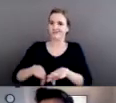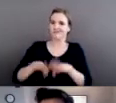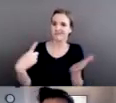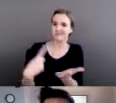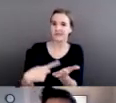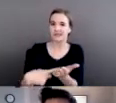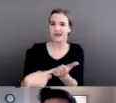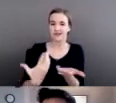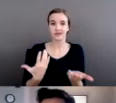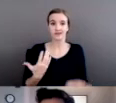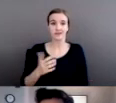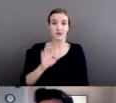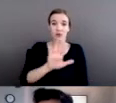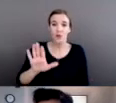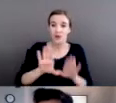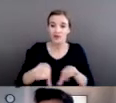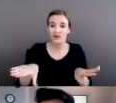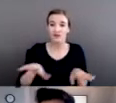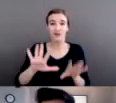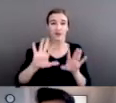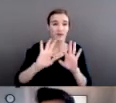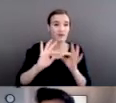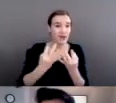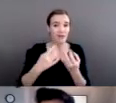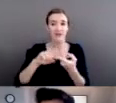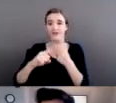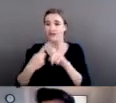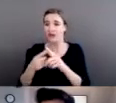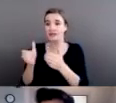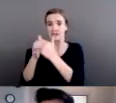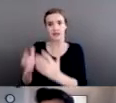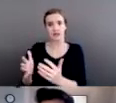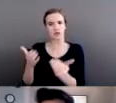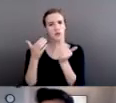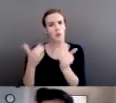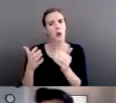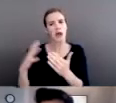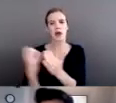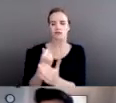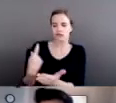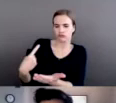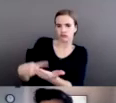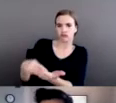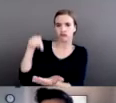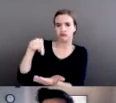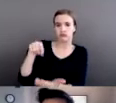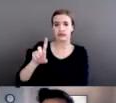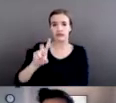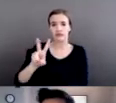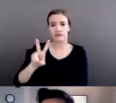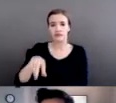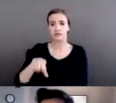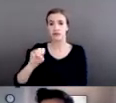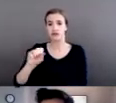children, to your friends, to your family, to neighbors about domestic violence, sexual assault, intimate partner violence. In